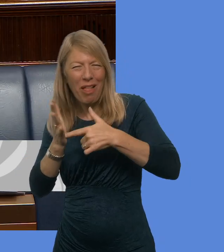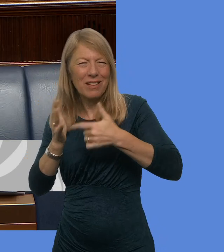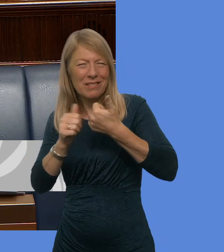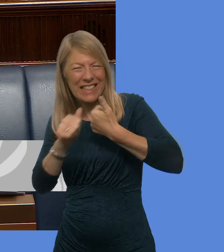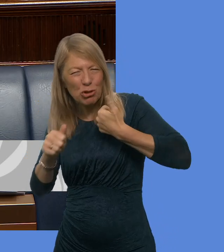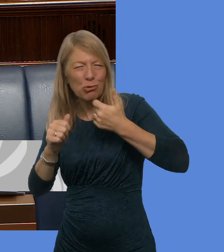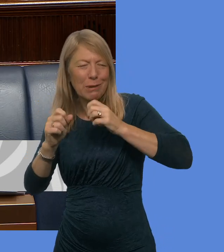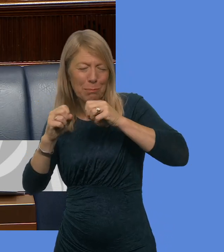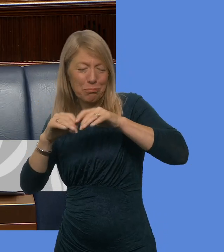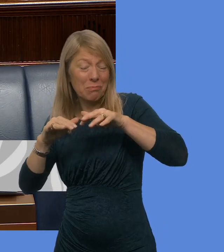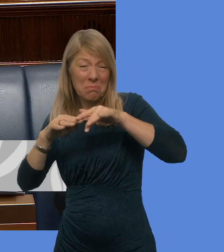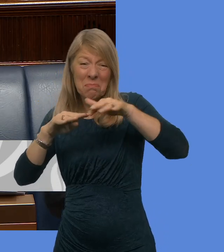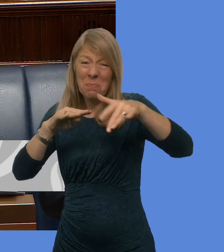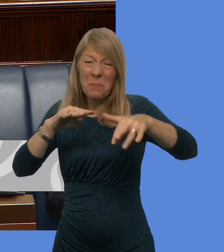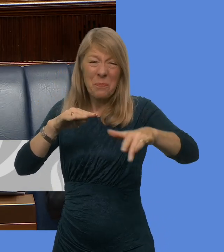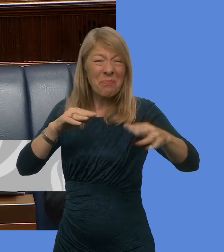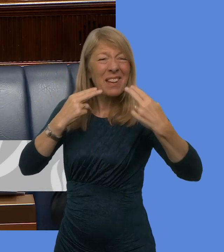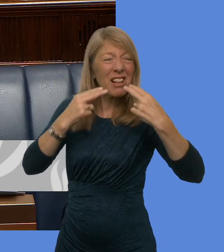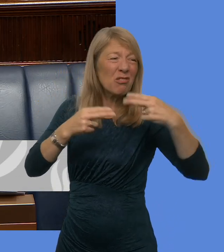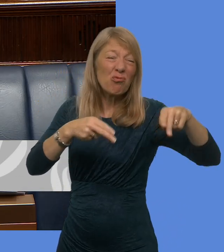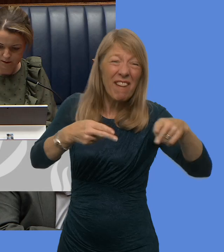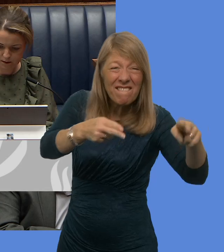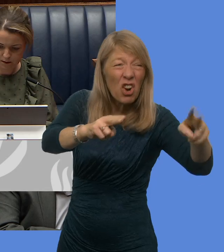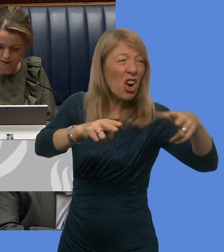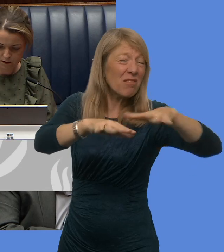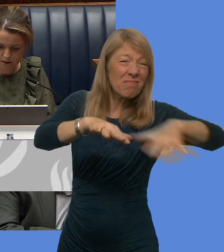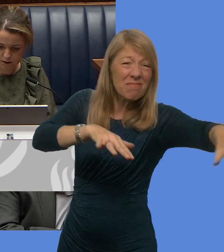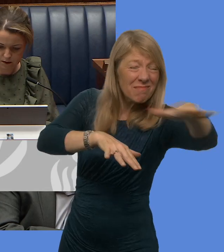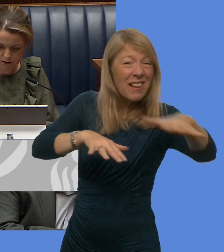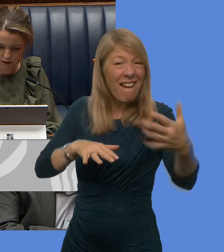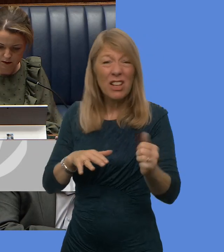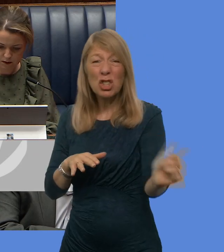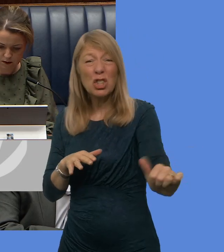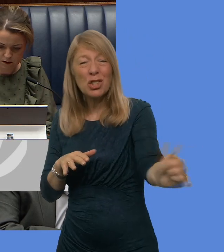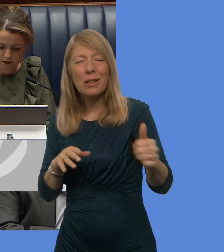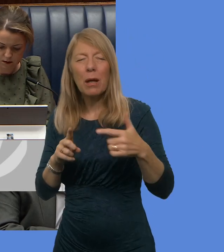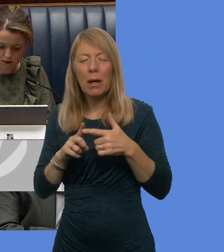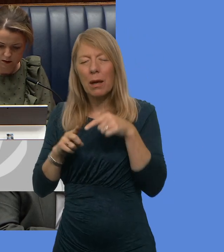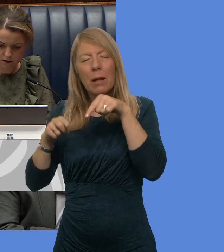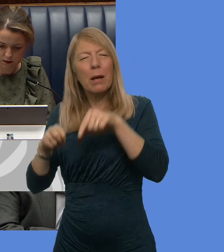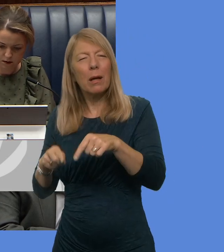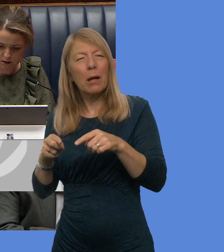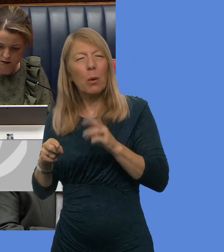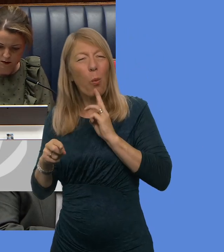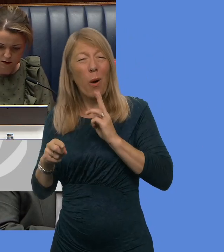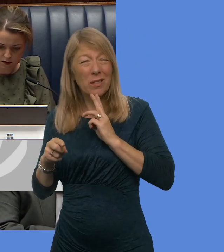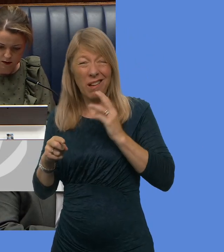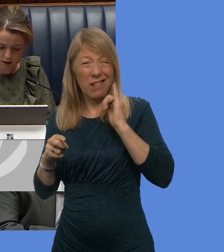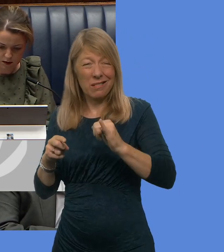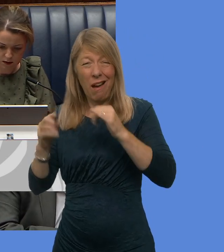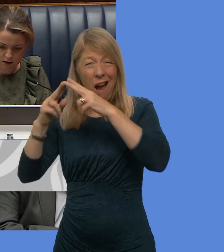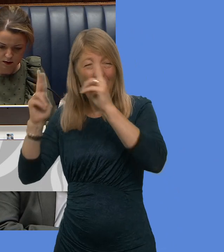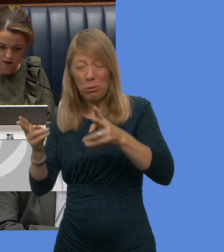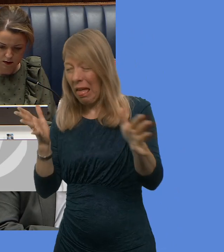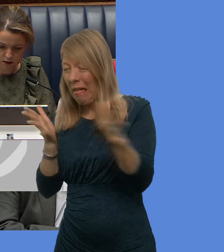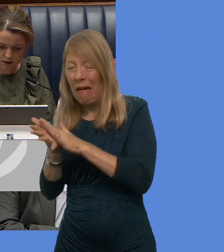up. Spills from storm overflows are made up of wastewater from households and businesses that is heavily diluted by rainwater.